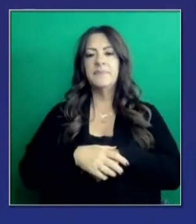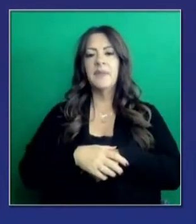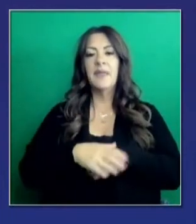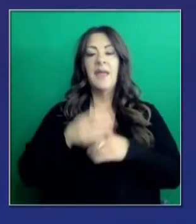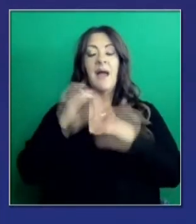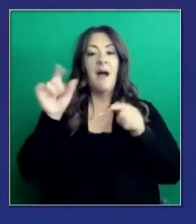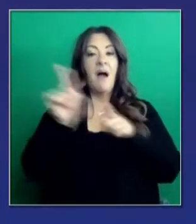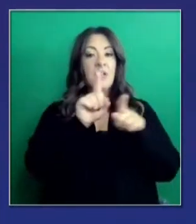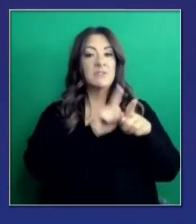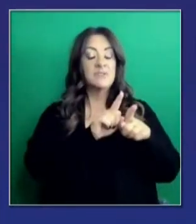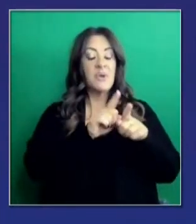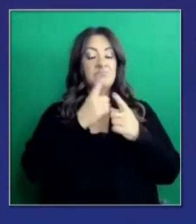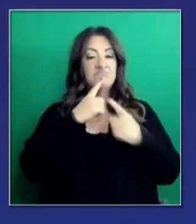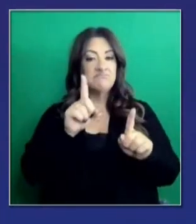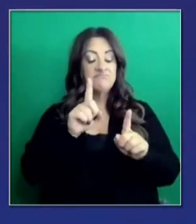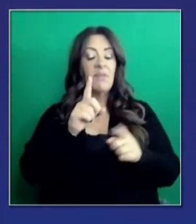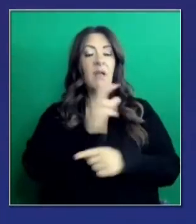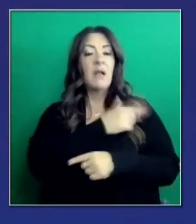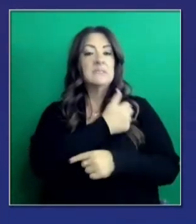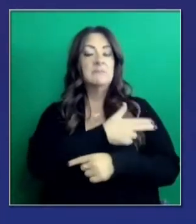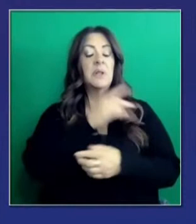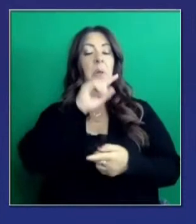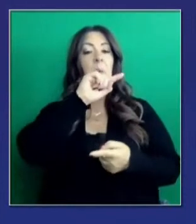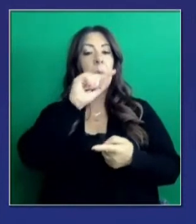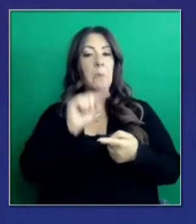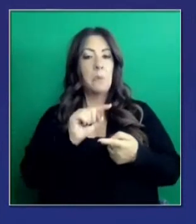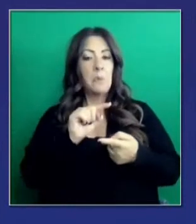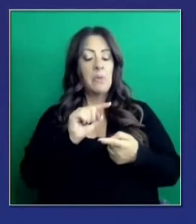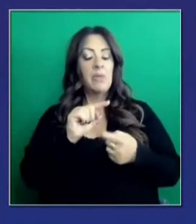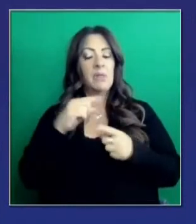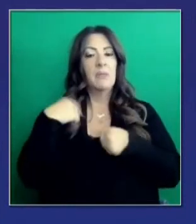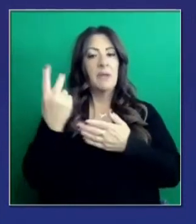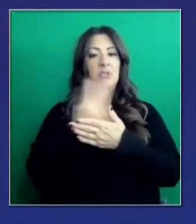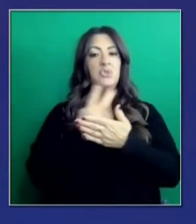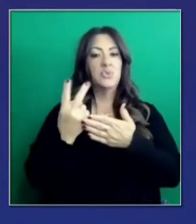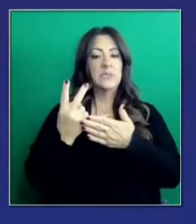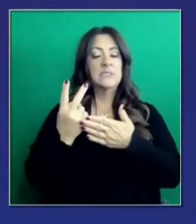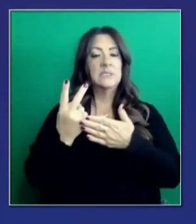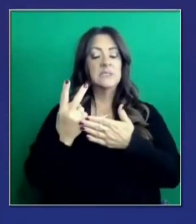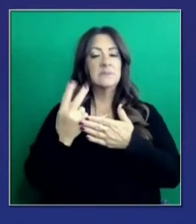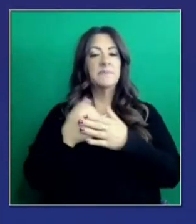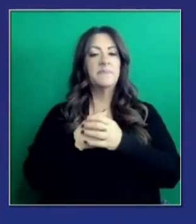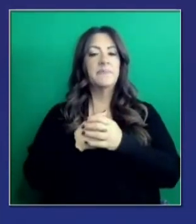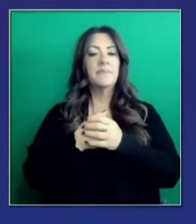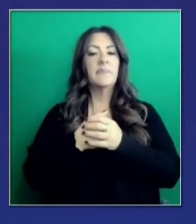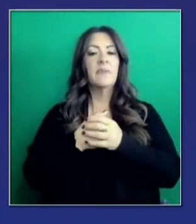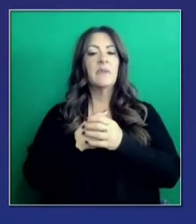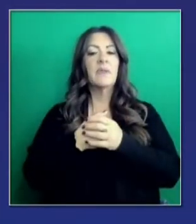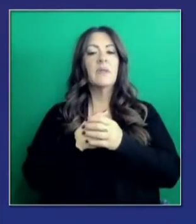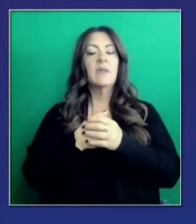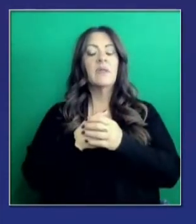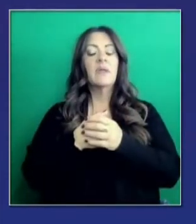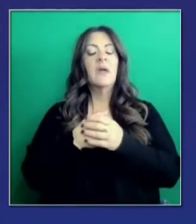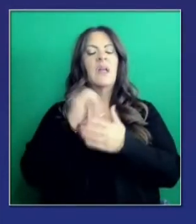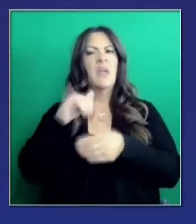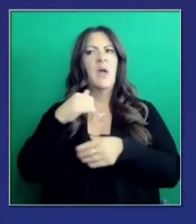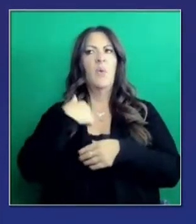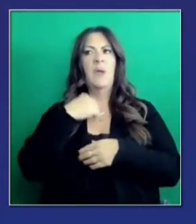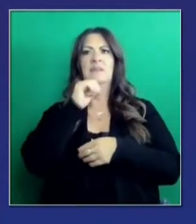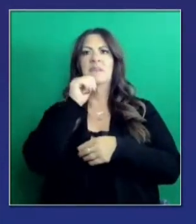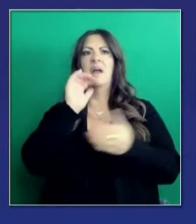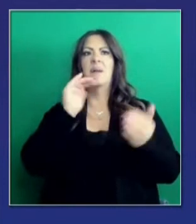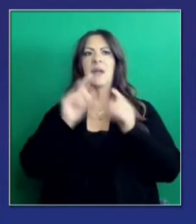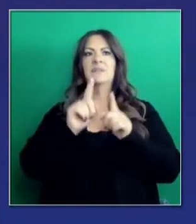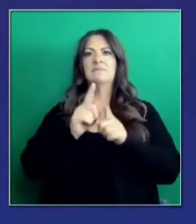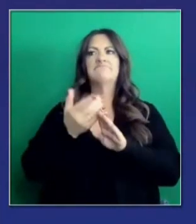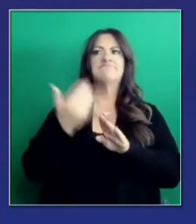of 20% now in the state over a 2-week period, down. Not a rate of increase declining as we've seen in the past. Now